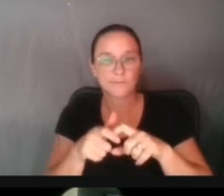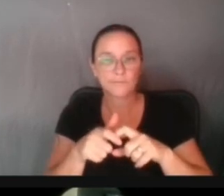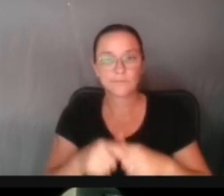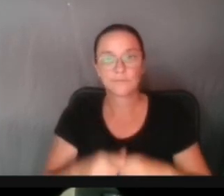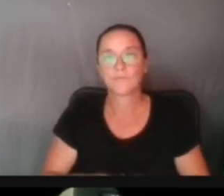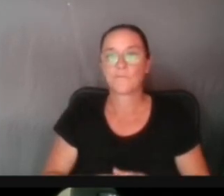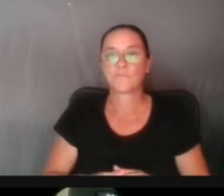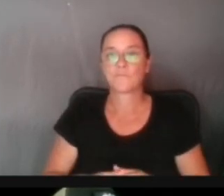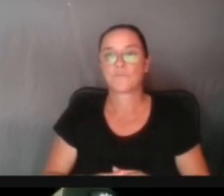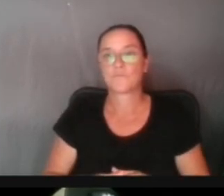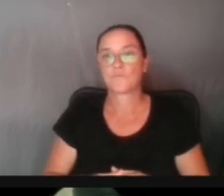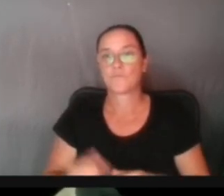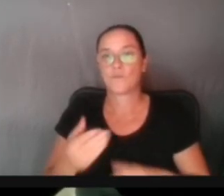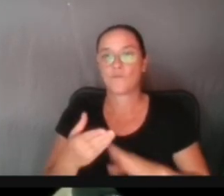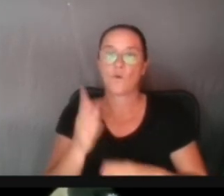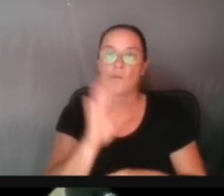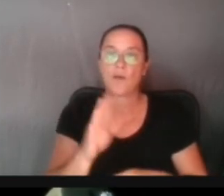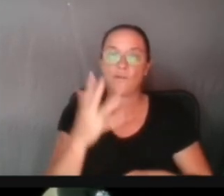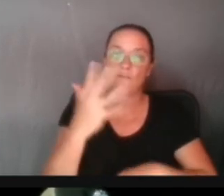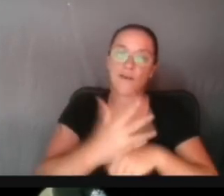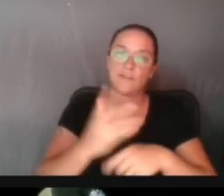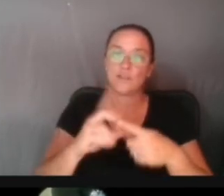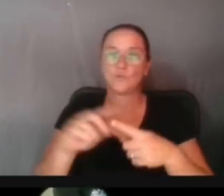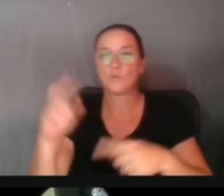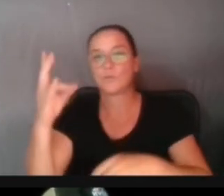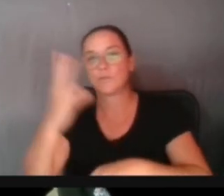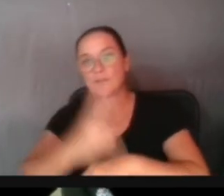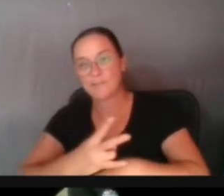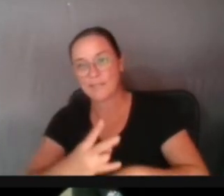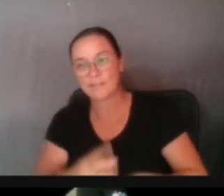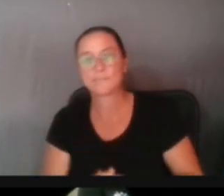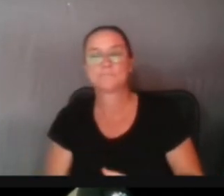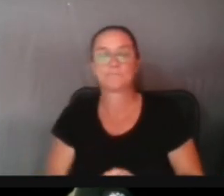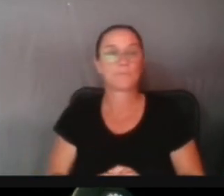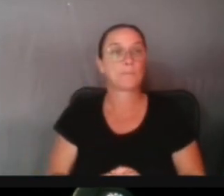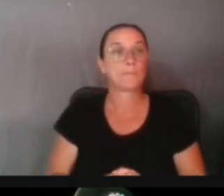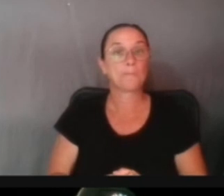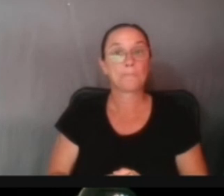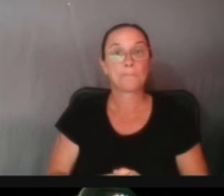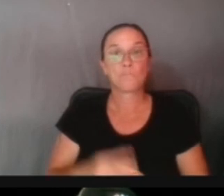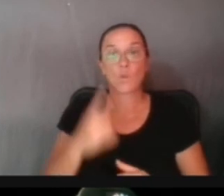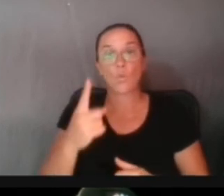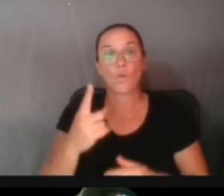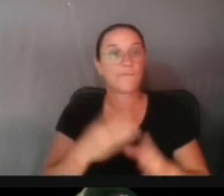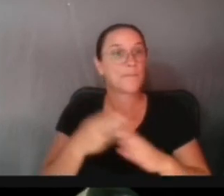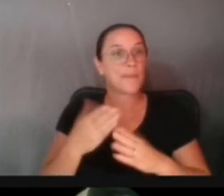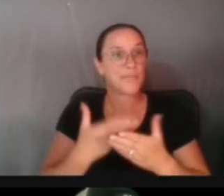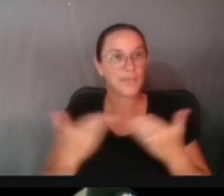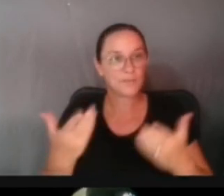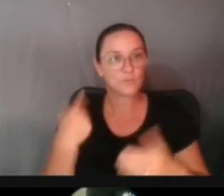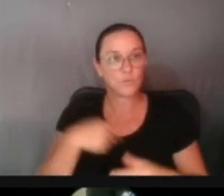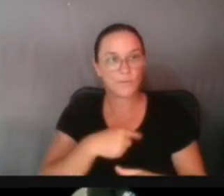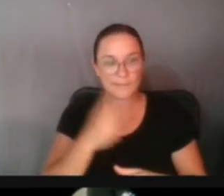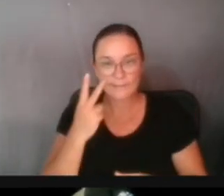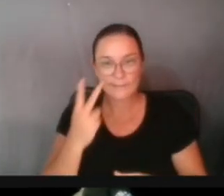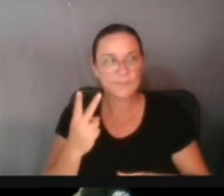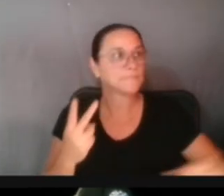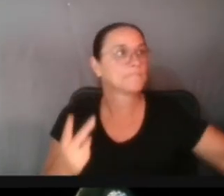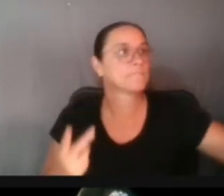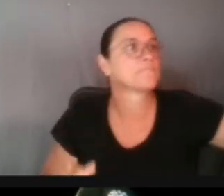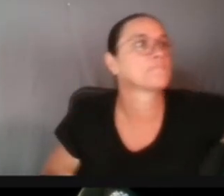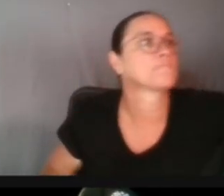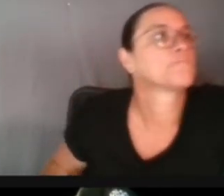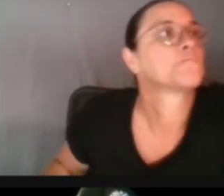previously about 5 to 7 days. One of the main things that we've seen that come out of this eruption was a lot